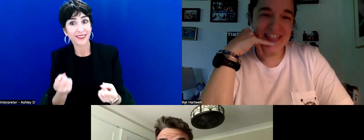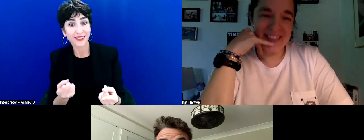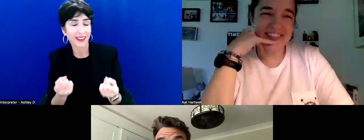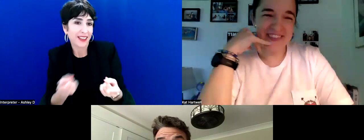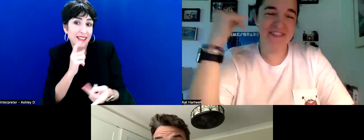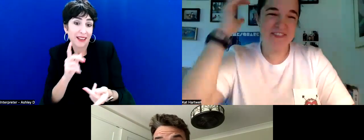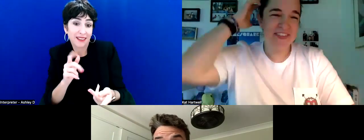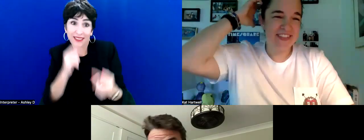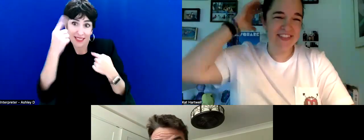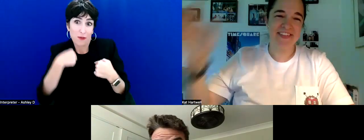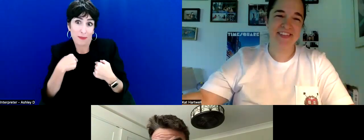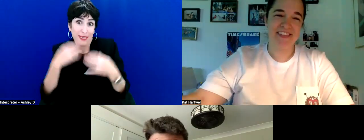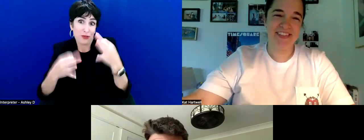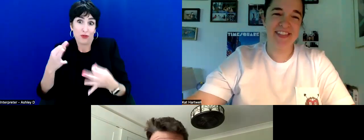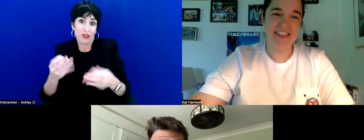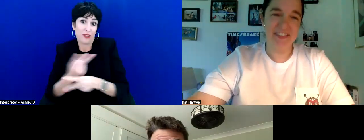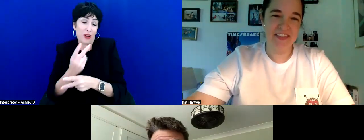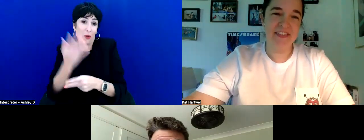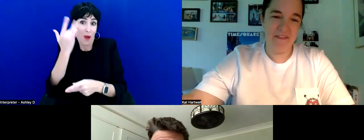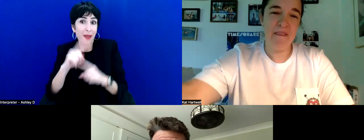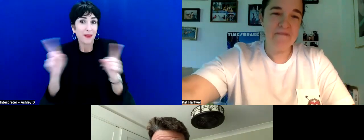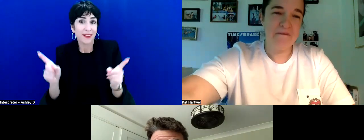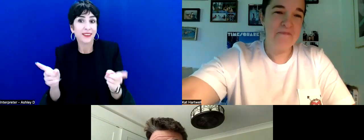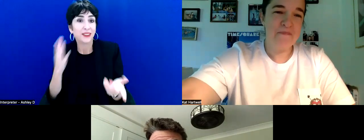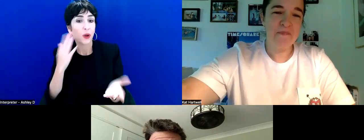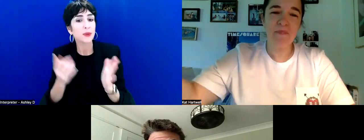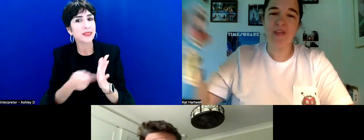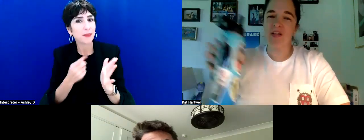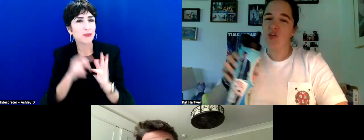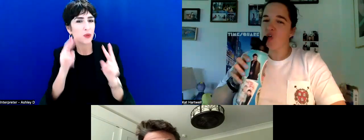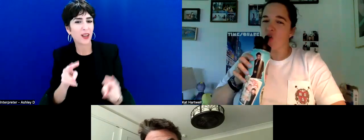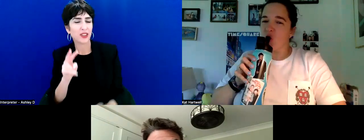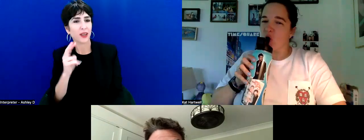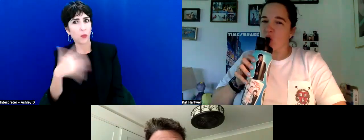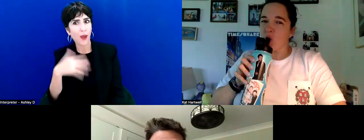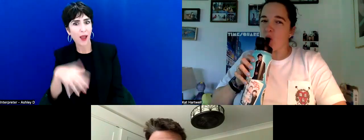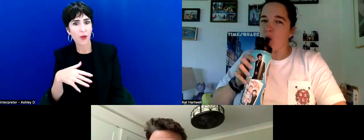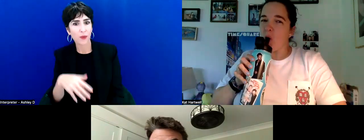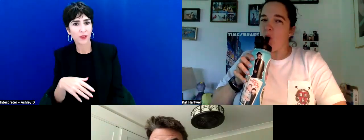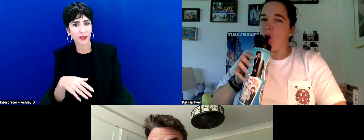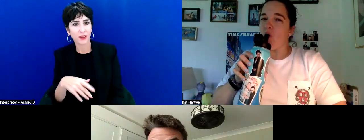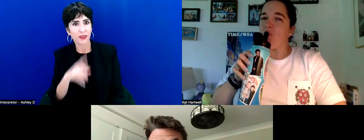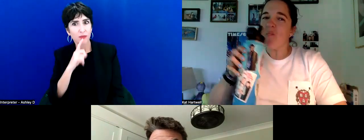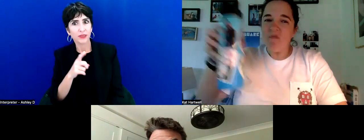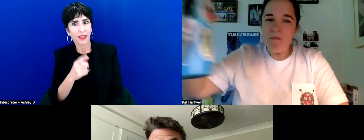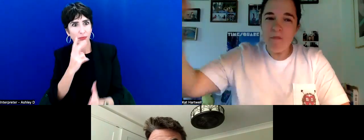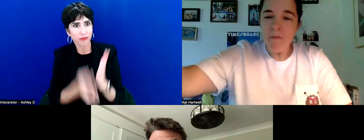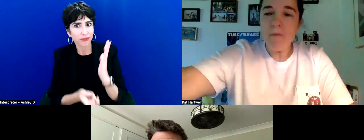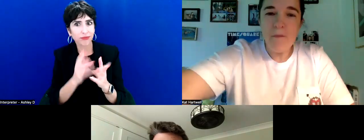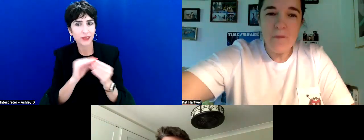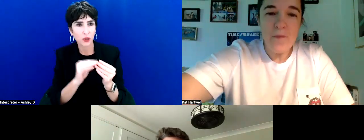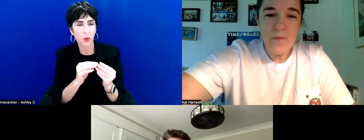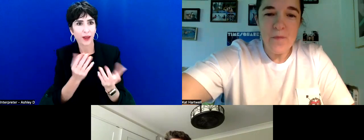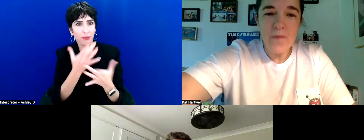not for me to judge or figure out, but there's just some stuff you watch where you're like, wow, I'm really in this story. I'm invested.